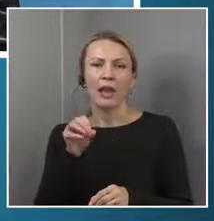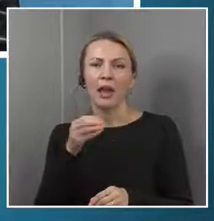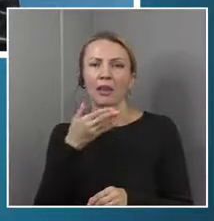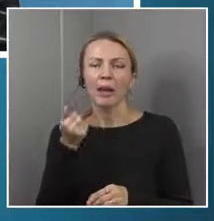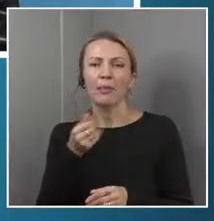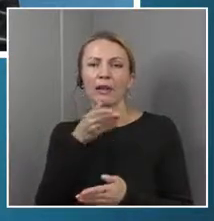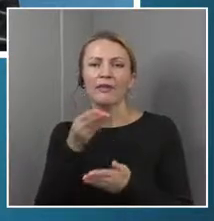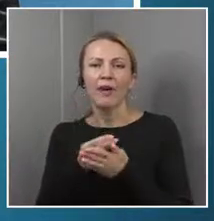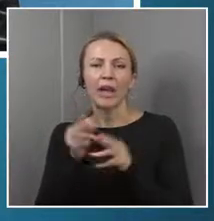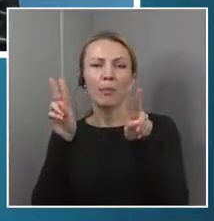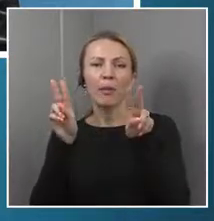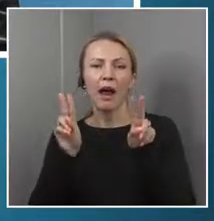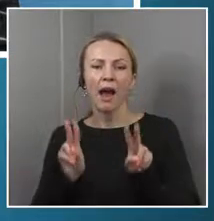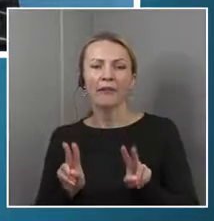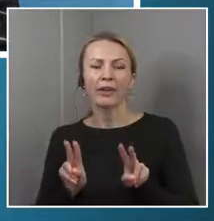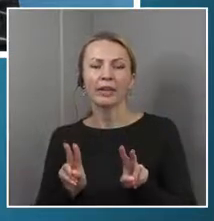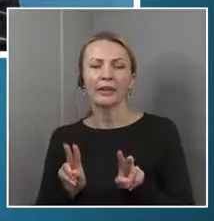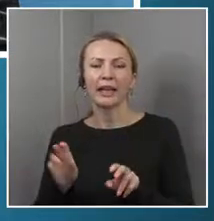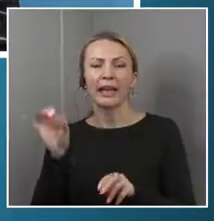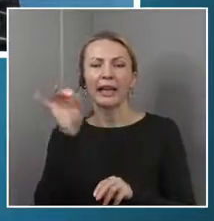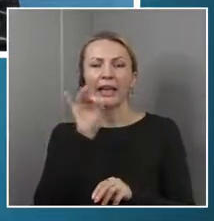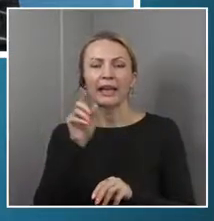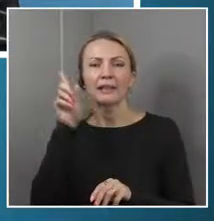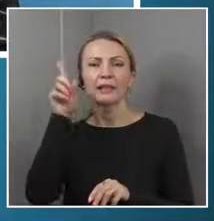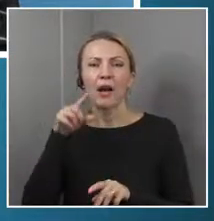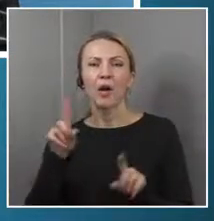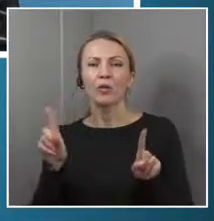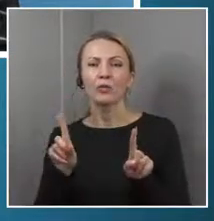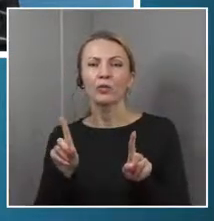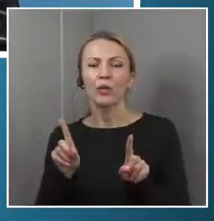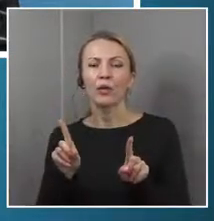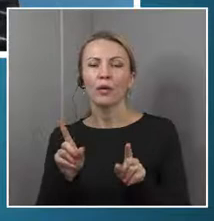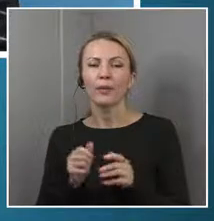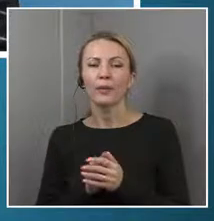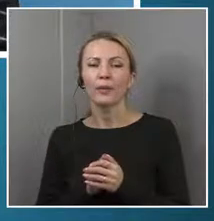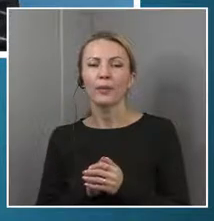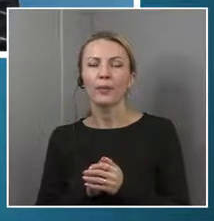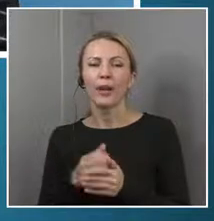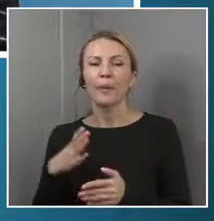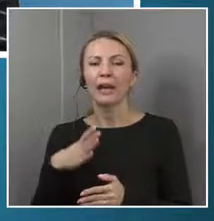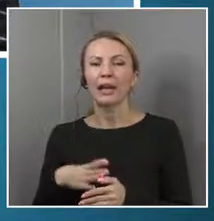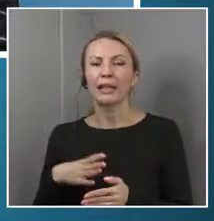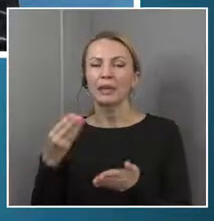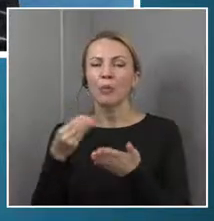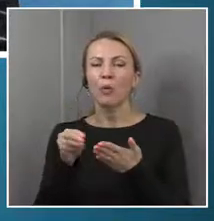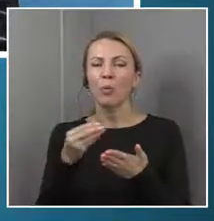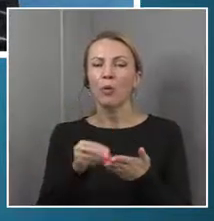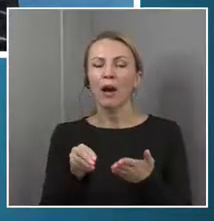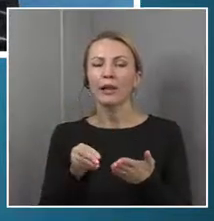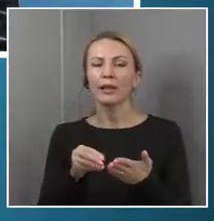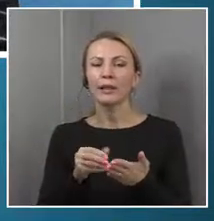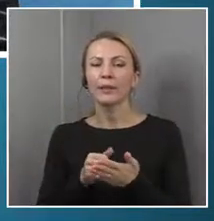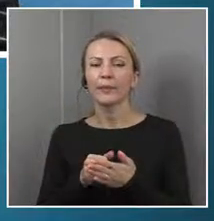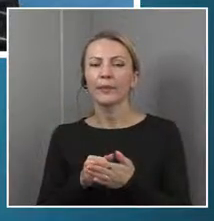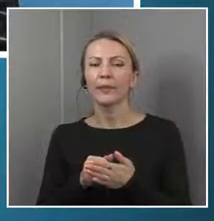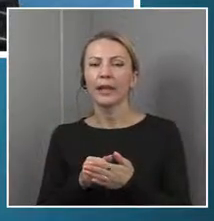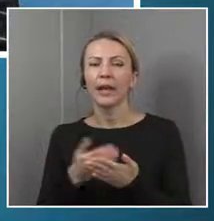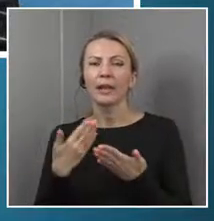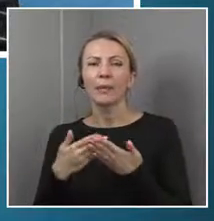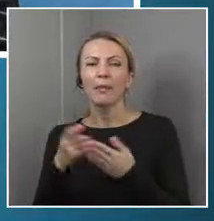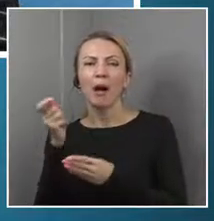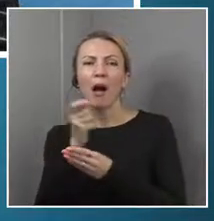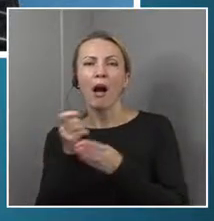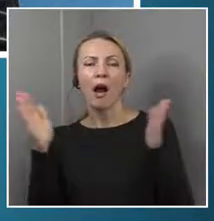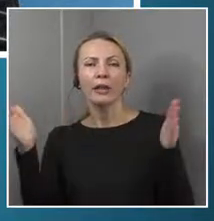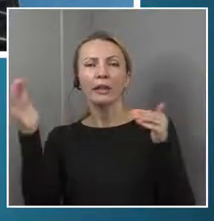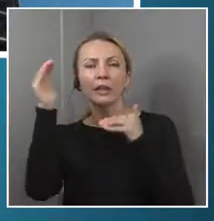and buying from the artists directly without the middleman involved. Is there that kind of a